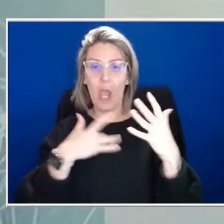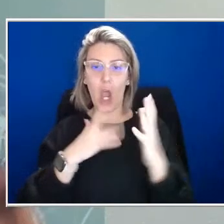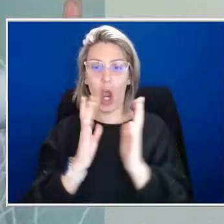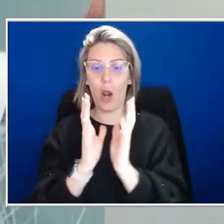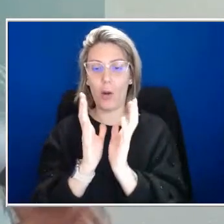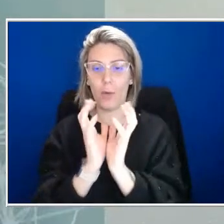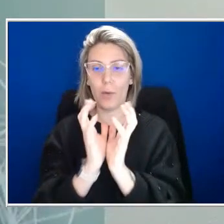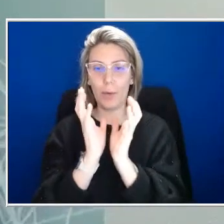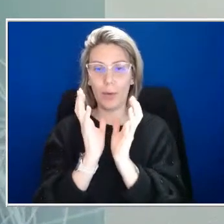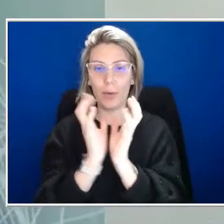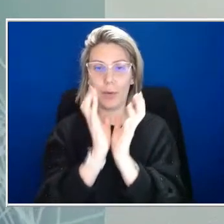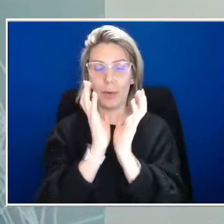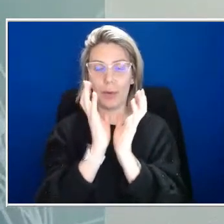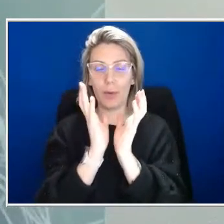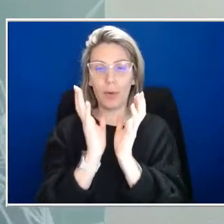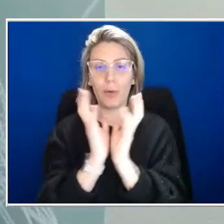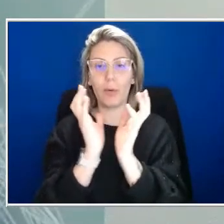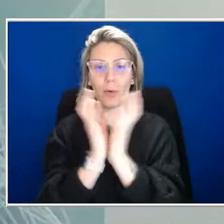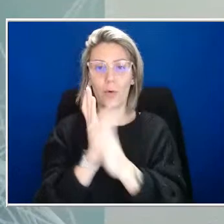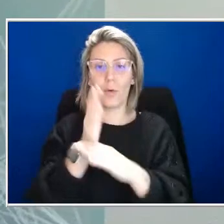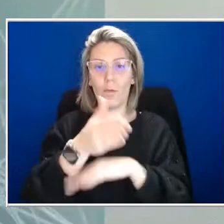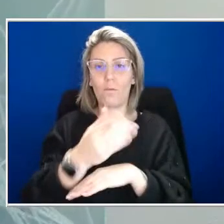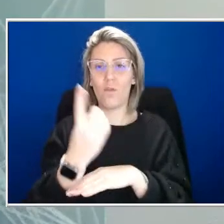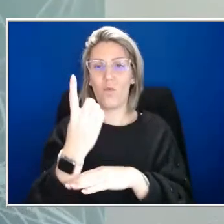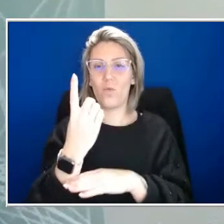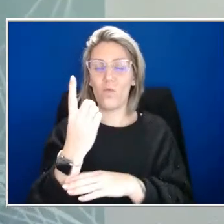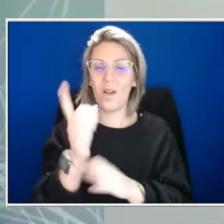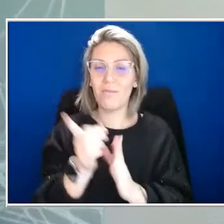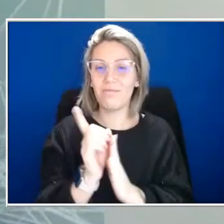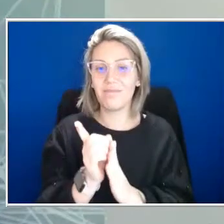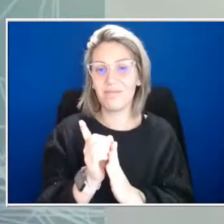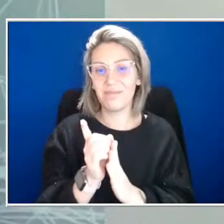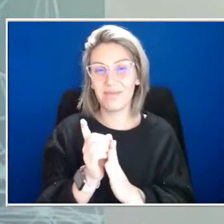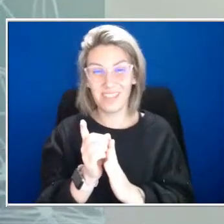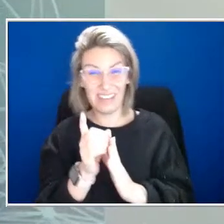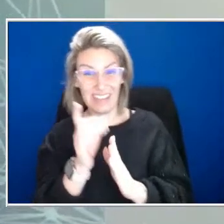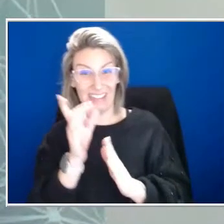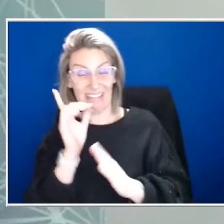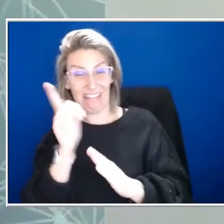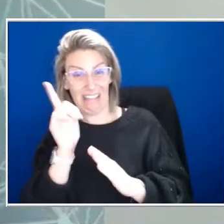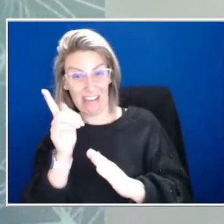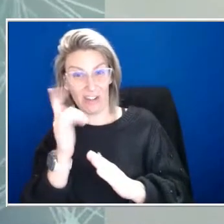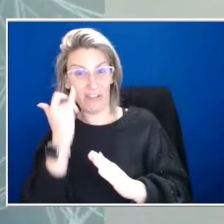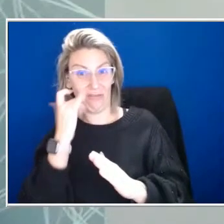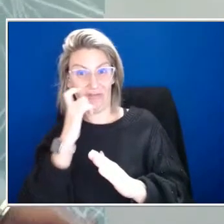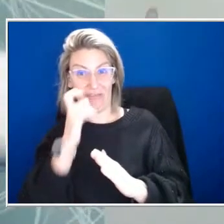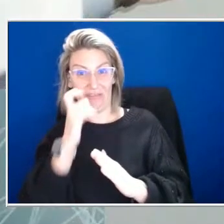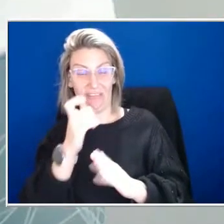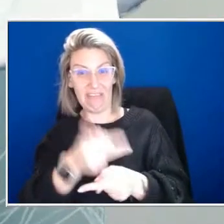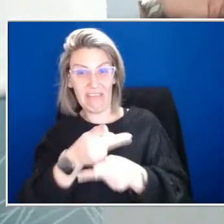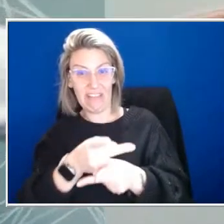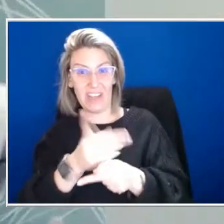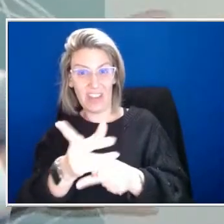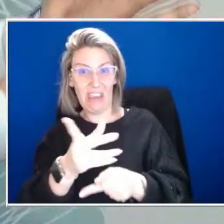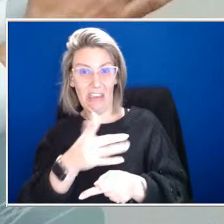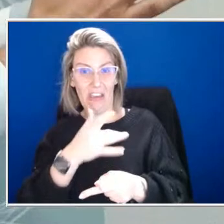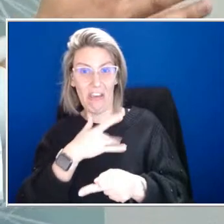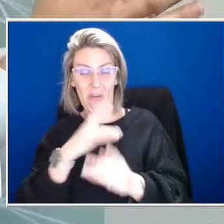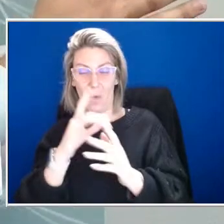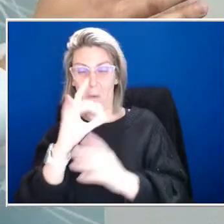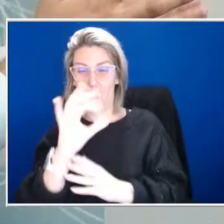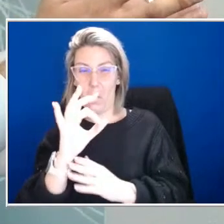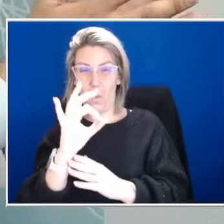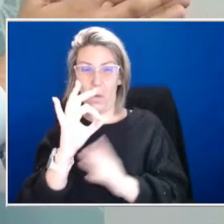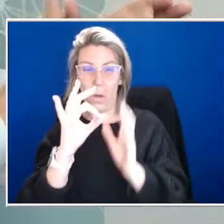with over 1 minute. And over time, would that hole just completely close up? Yes. Most of the time, this is what end stage basically heart kind